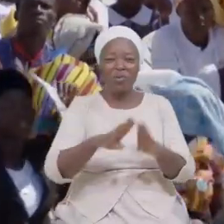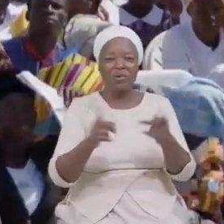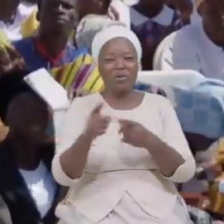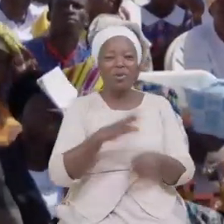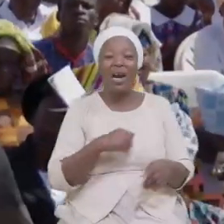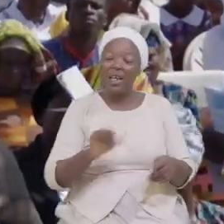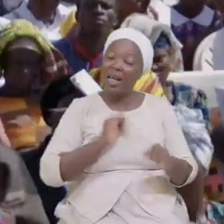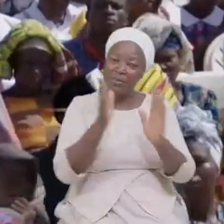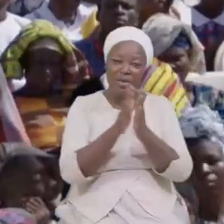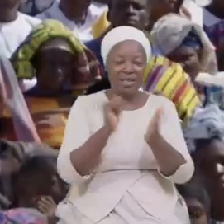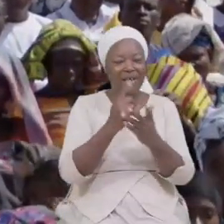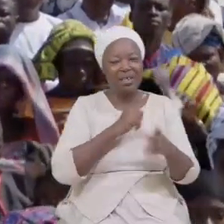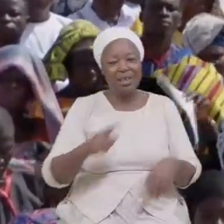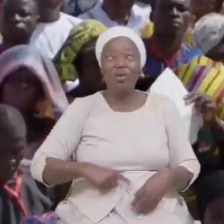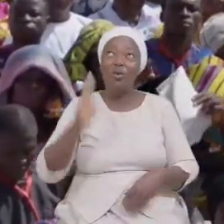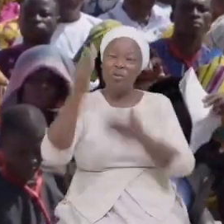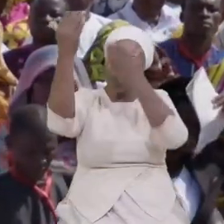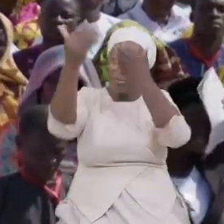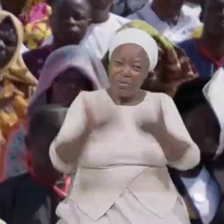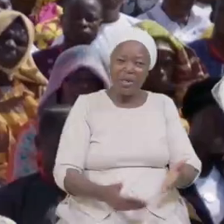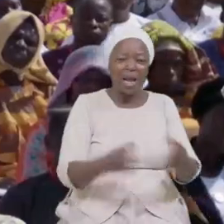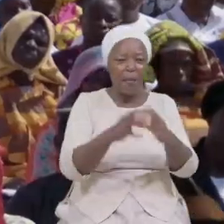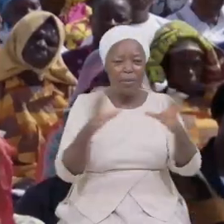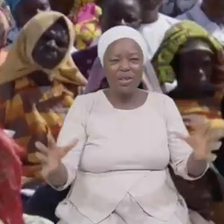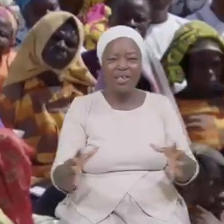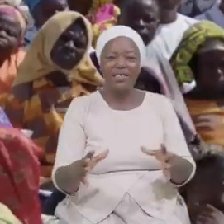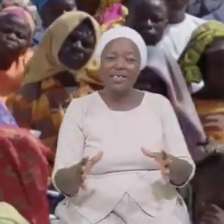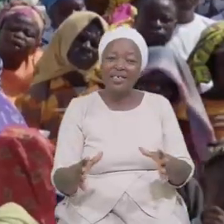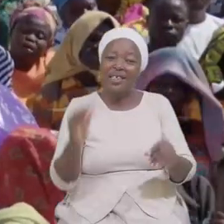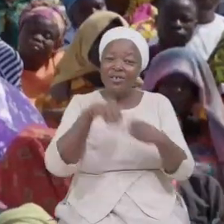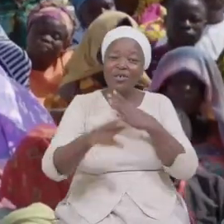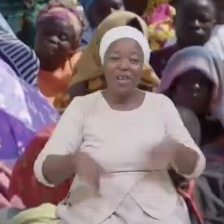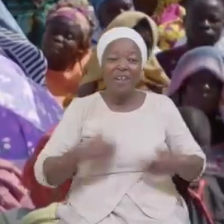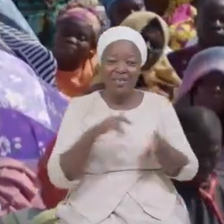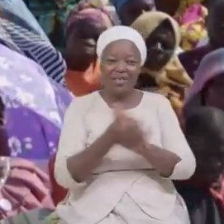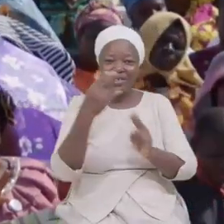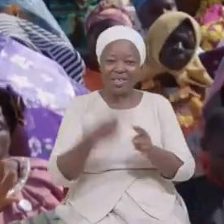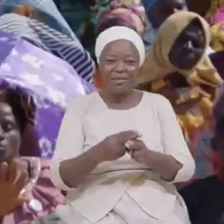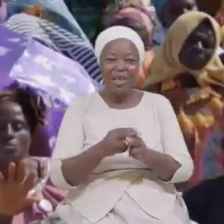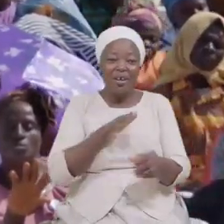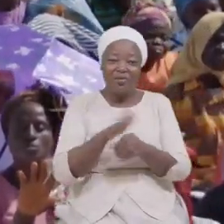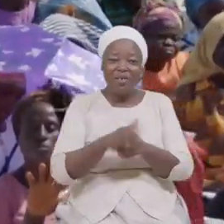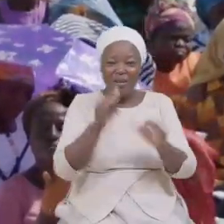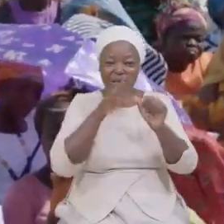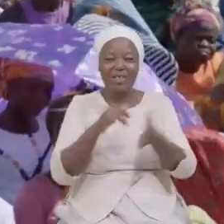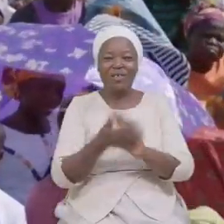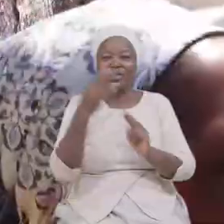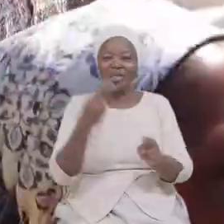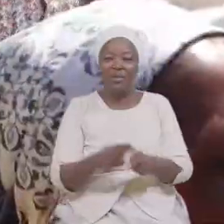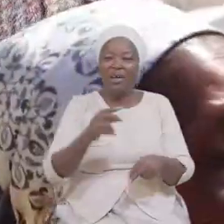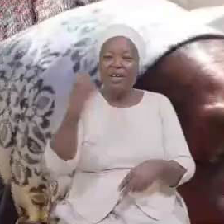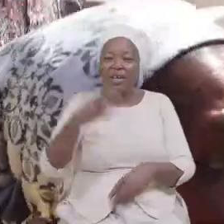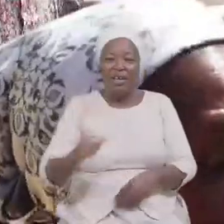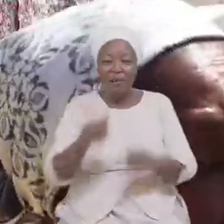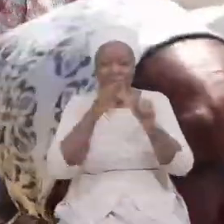Lord will bring abundant blessing, sufficient blessing, internal